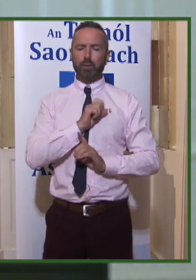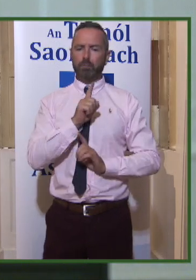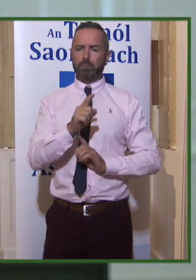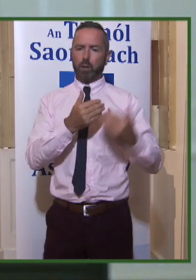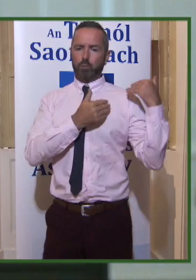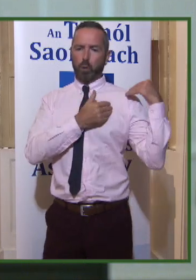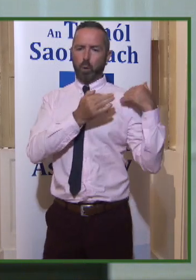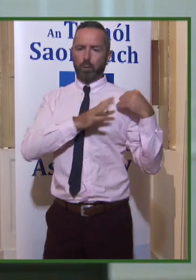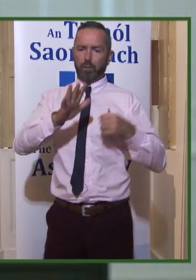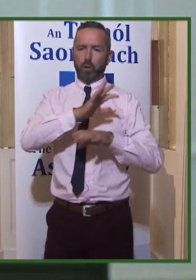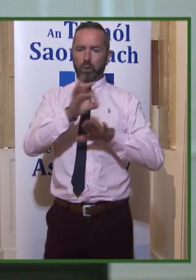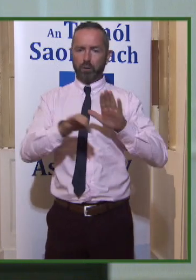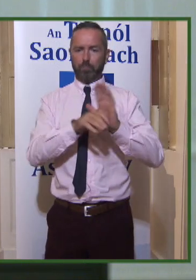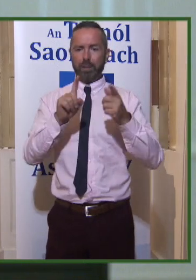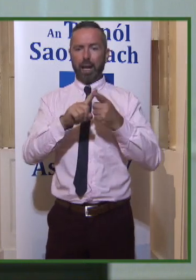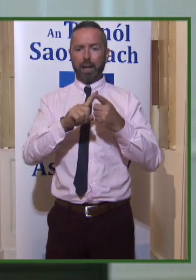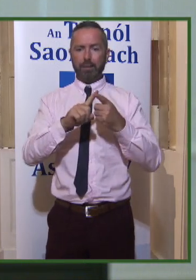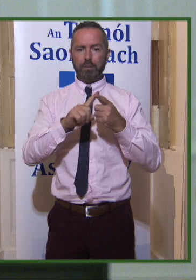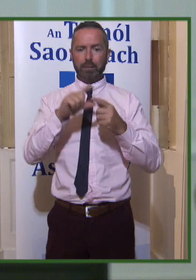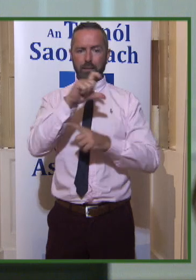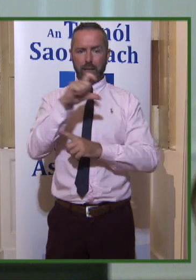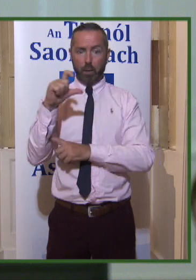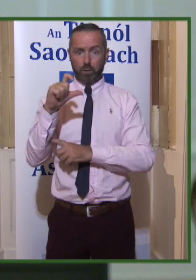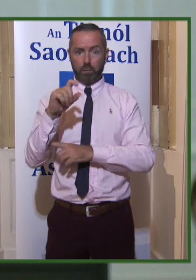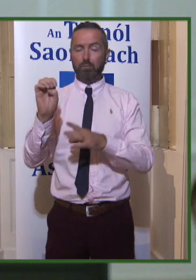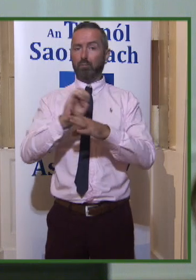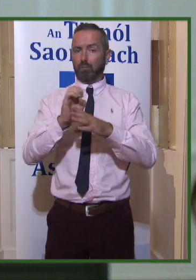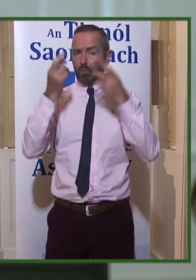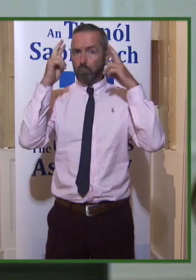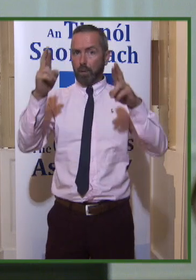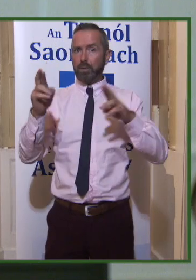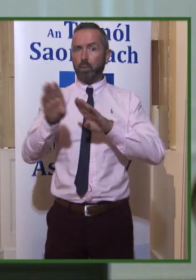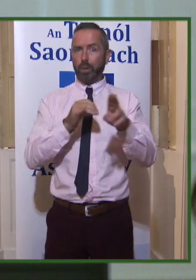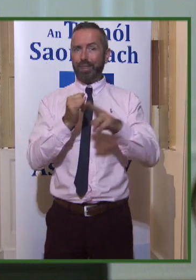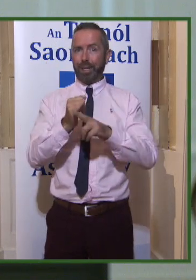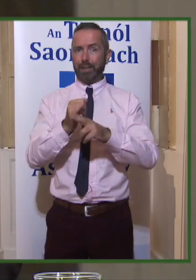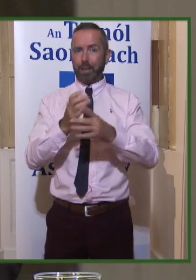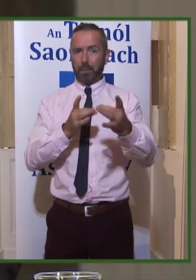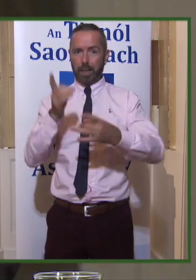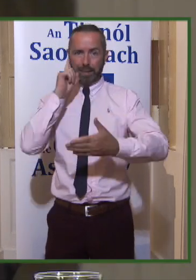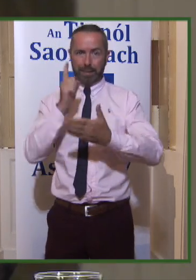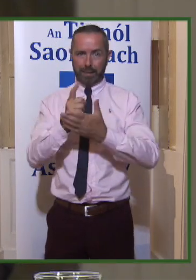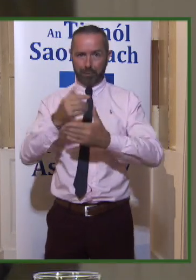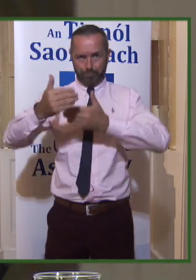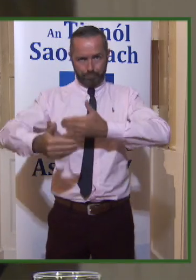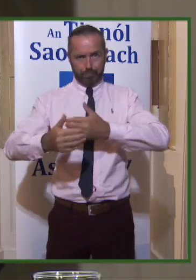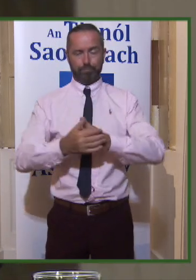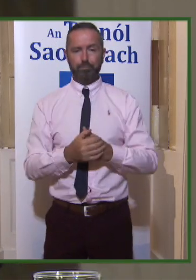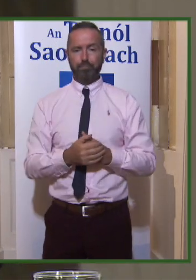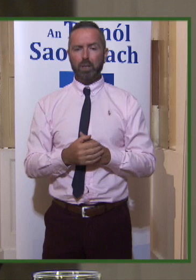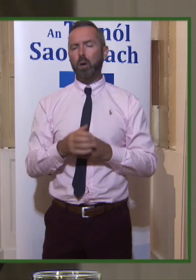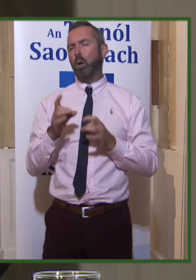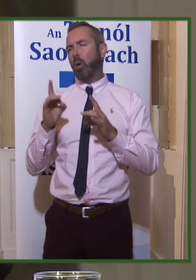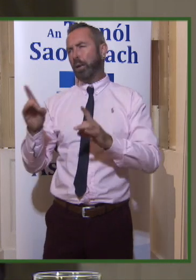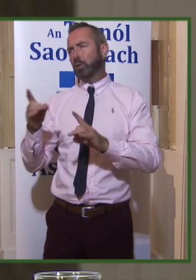role of local government and the role of councillors is adequately represented within the decision making. Okay, thanks John. So just go through that. I'm picking